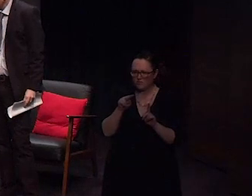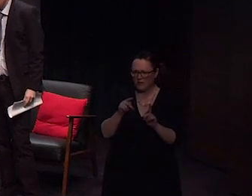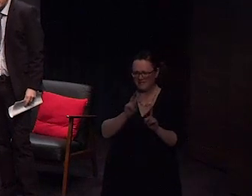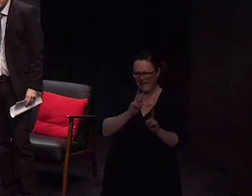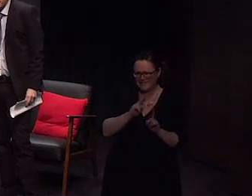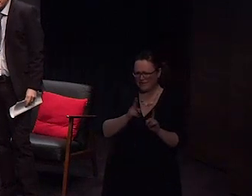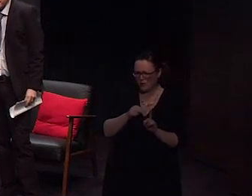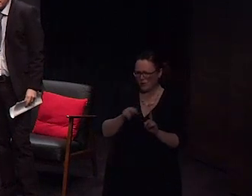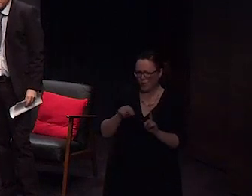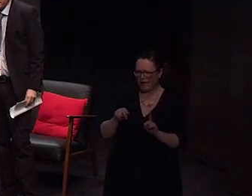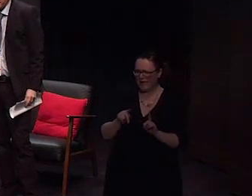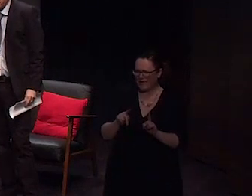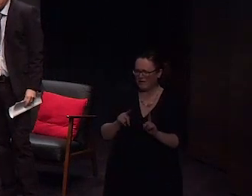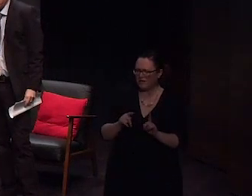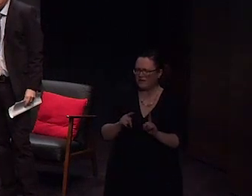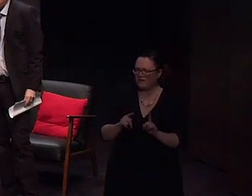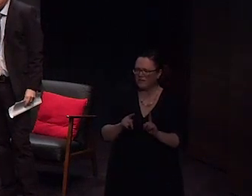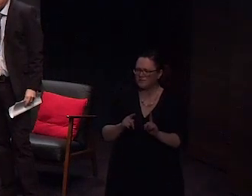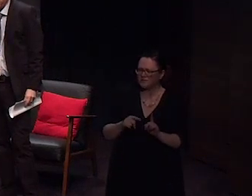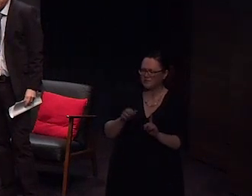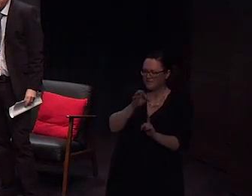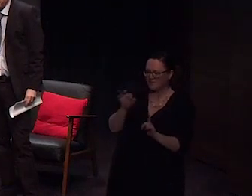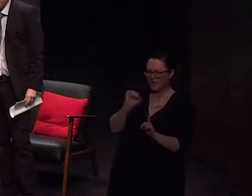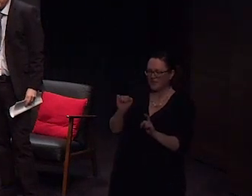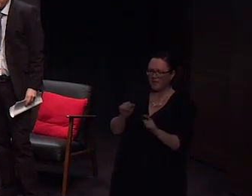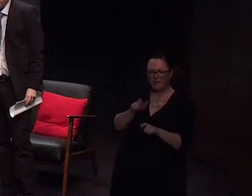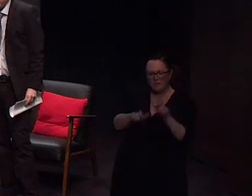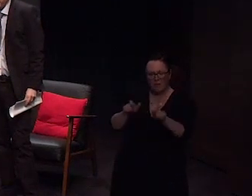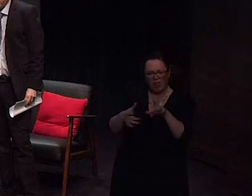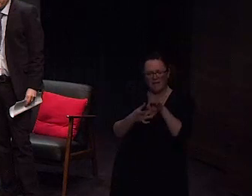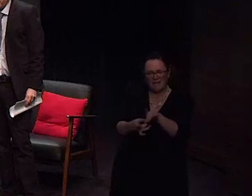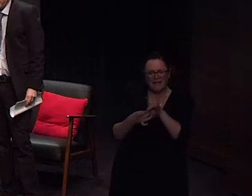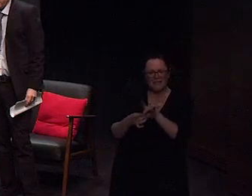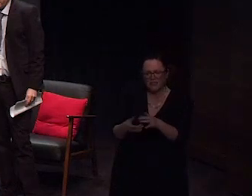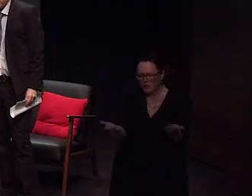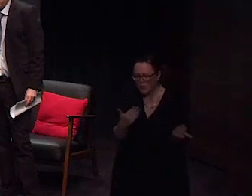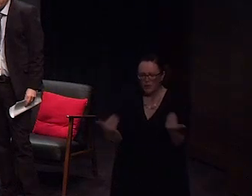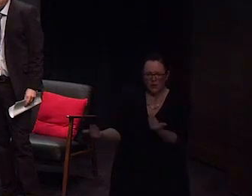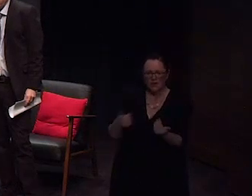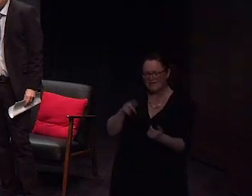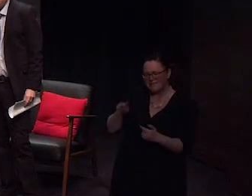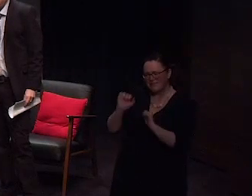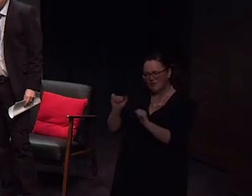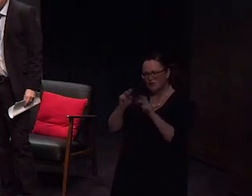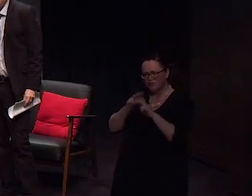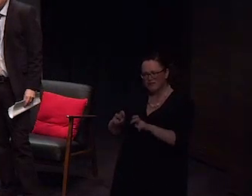visit us here. I have a question about engaging people. I see that in your research,